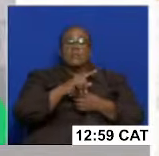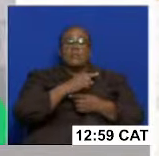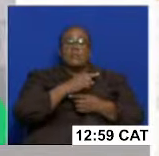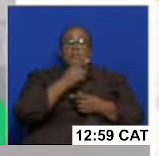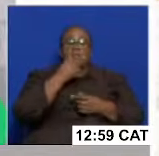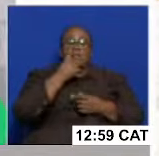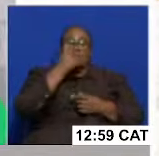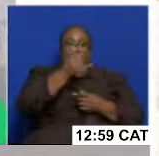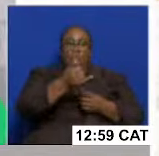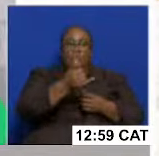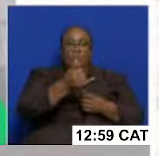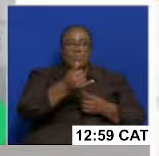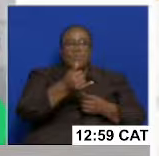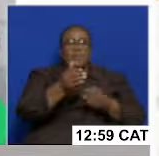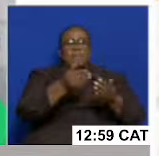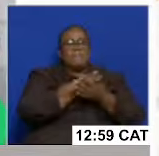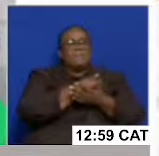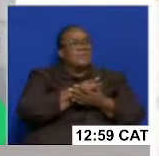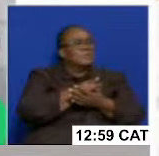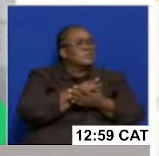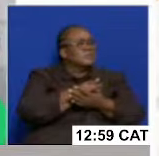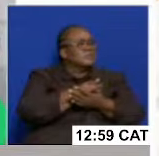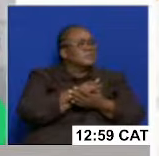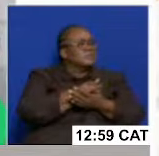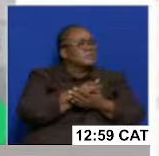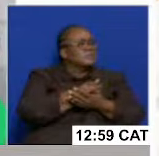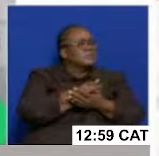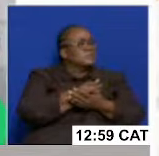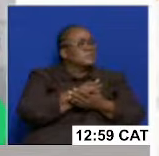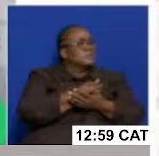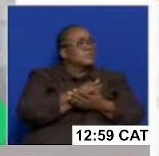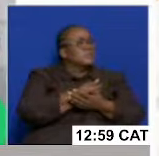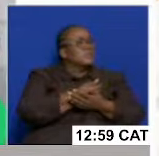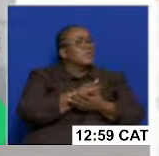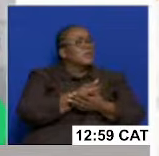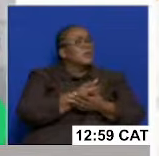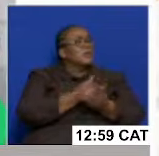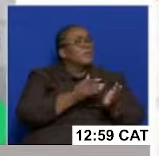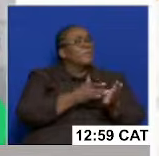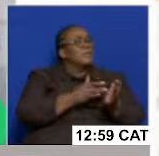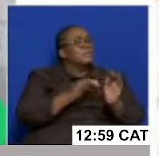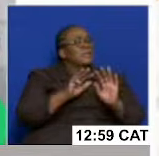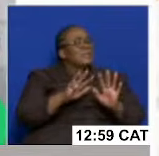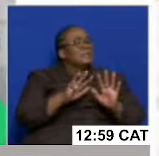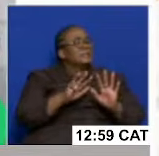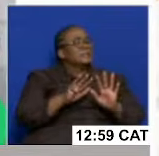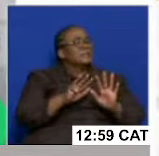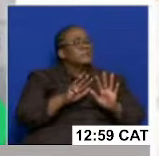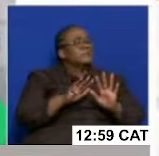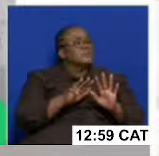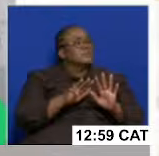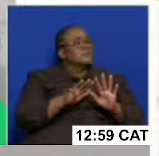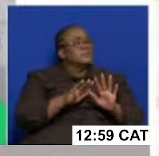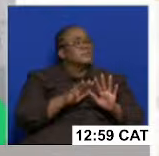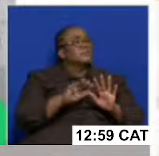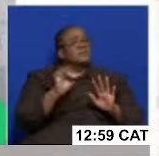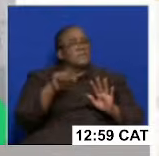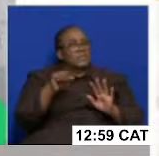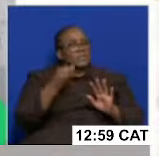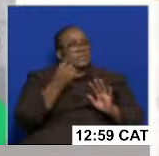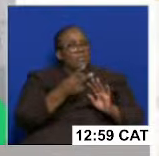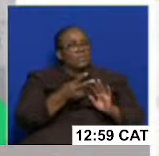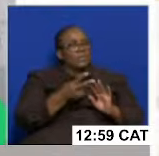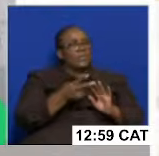On page 8. Bottom of page 8. The last, yes, Oh, yes, there's a missed voice Yes, call I at